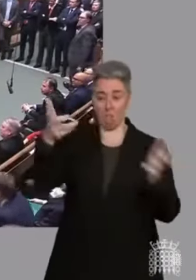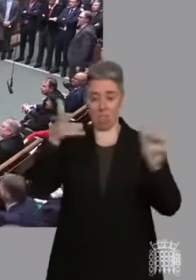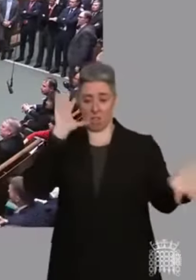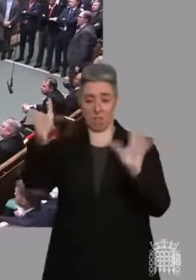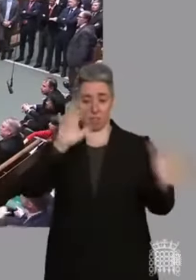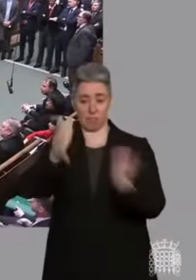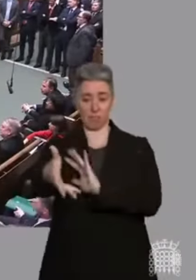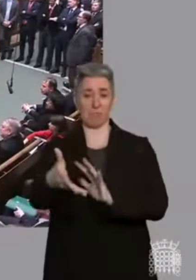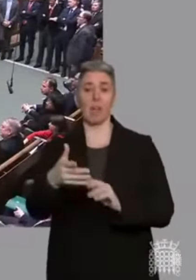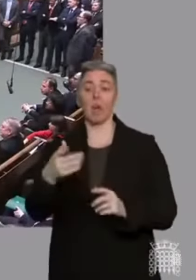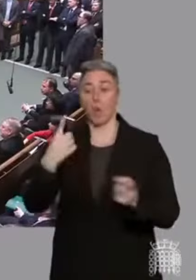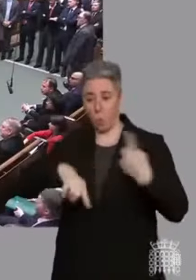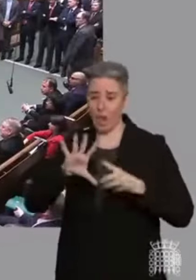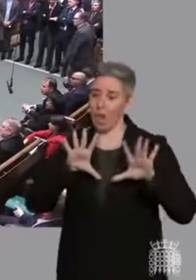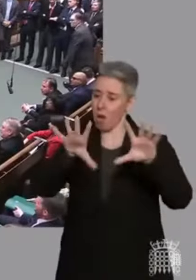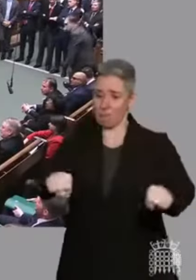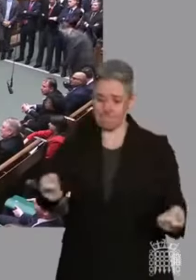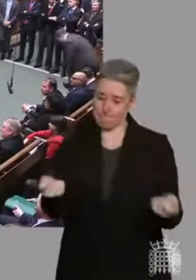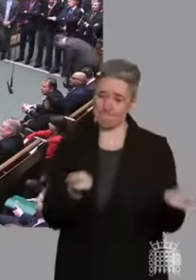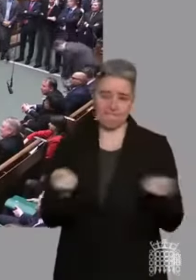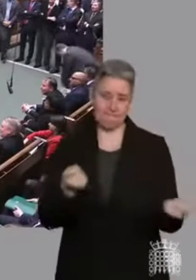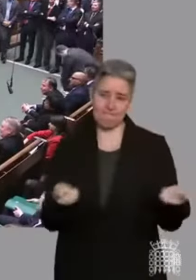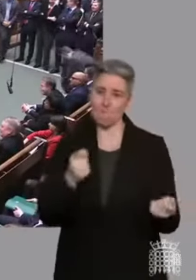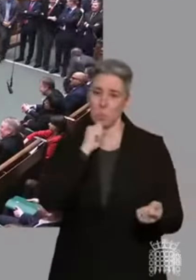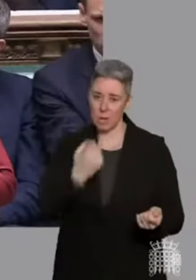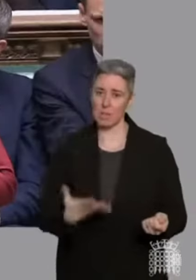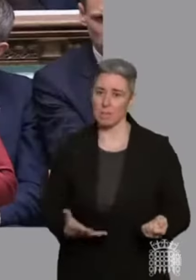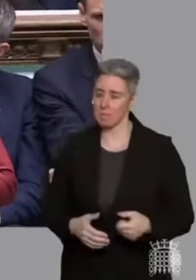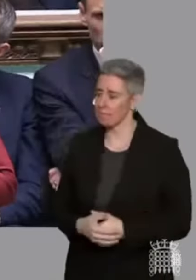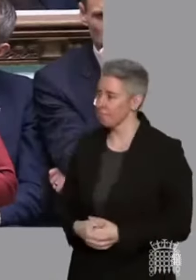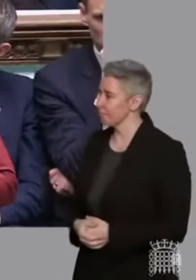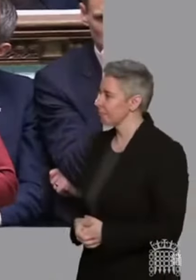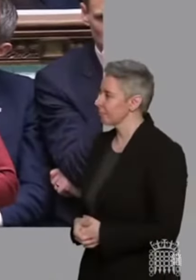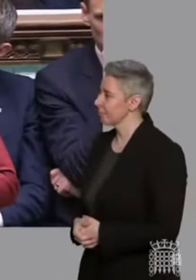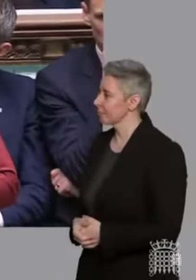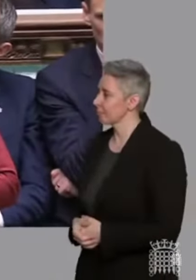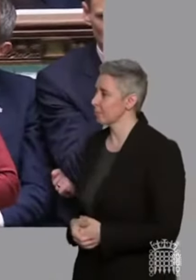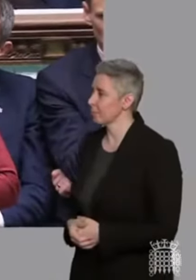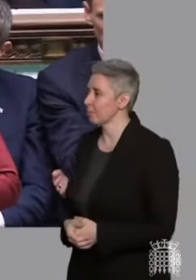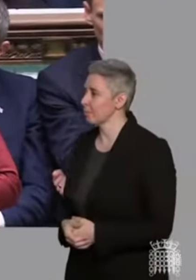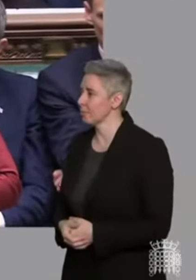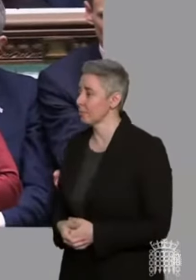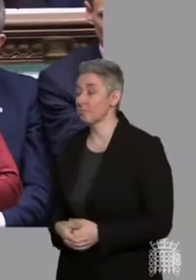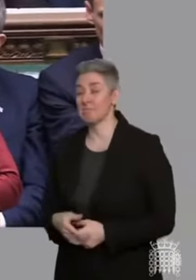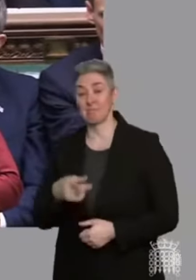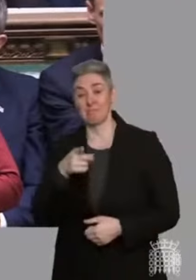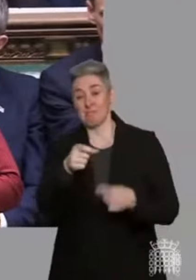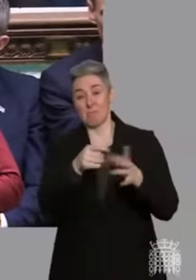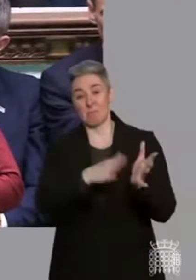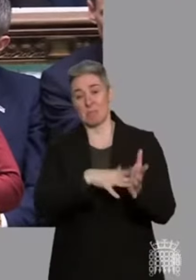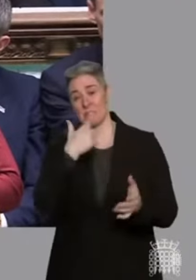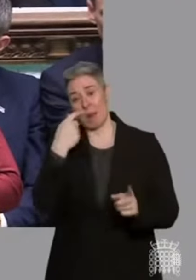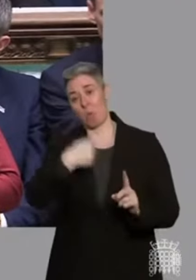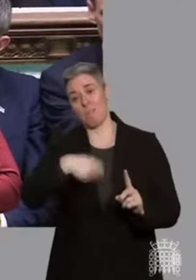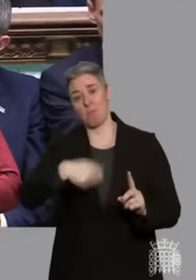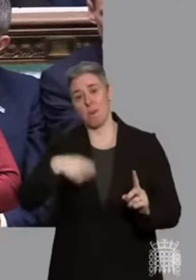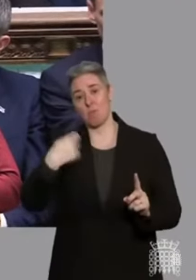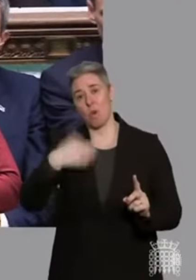He can waffle as long as he likes, Mr. Speaker. But we know that Labour promised to bring energy bills down